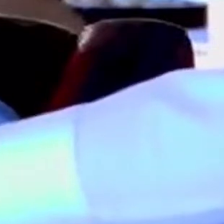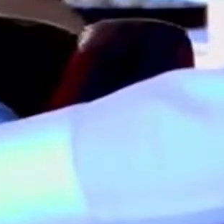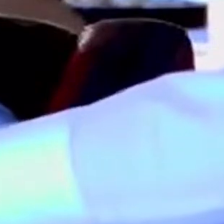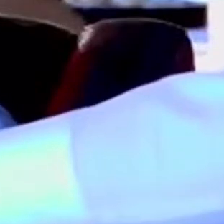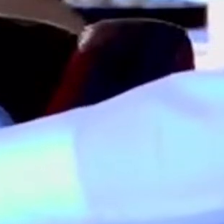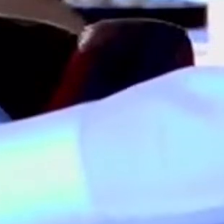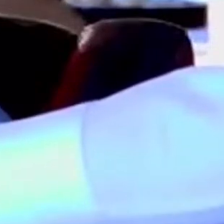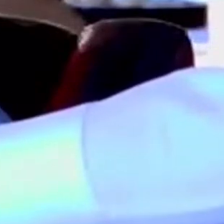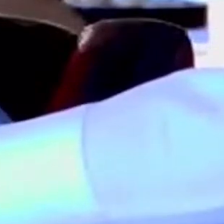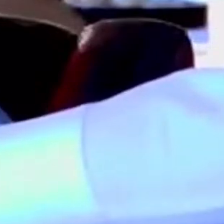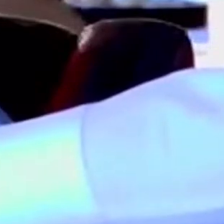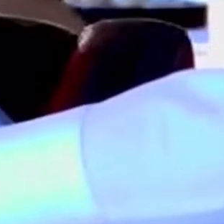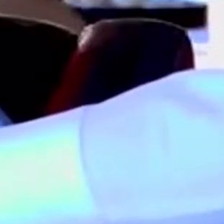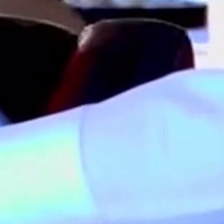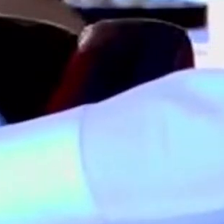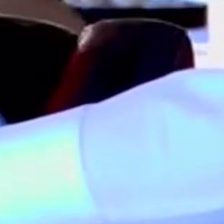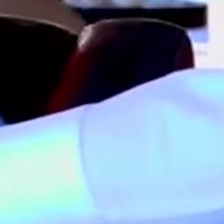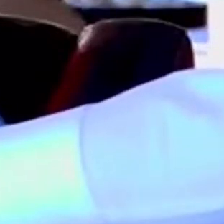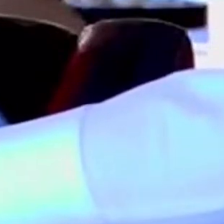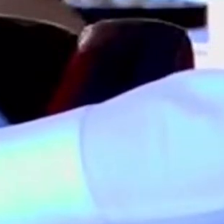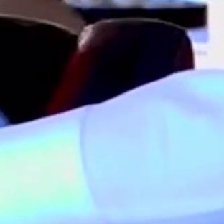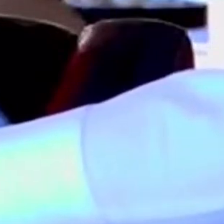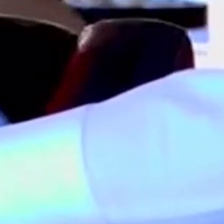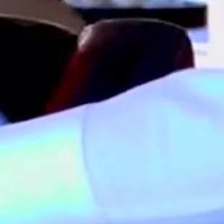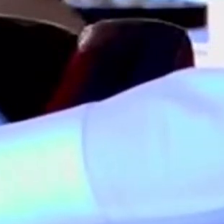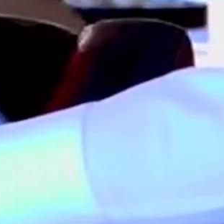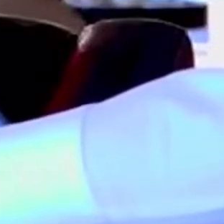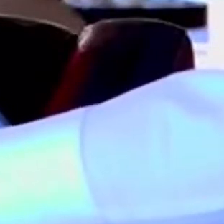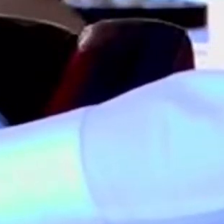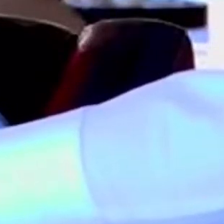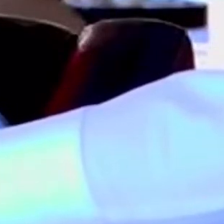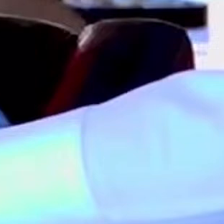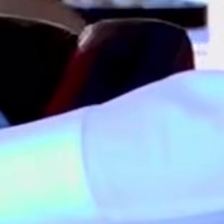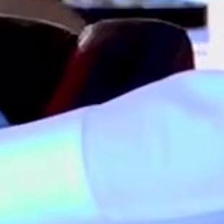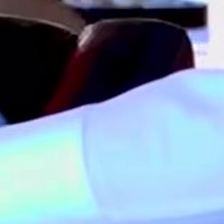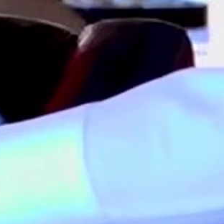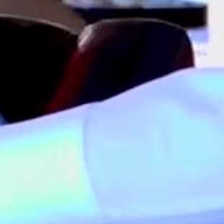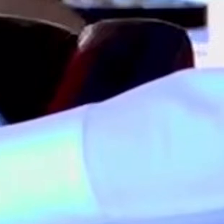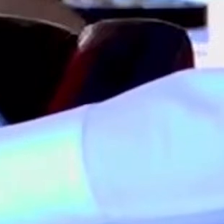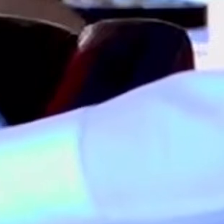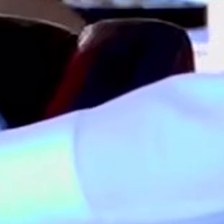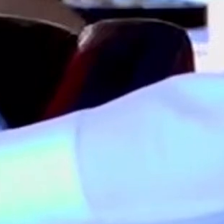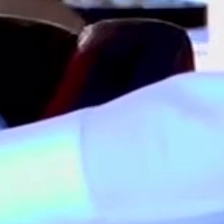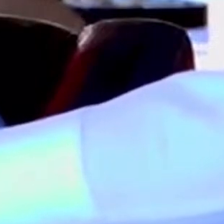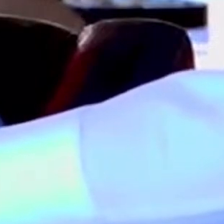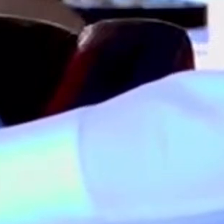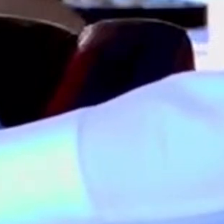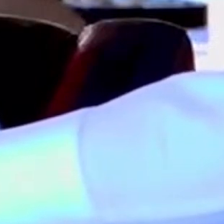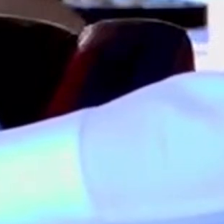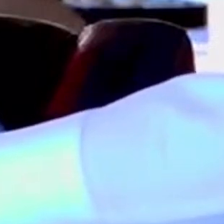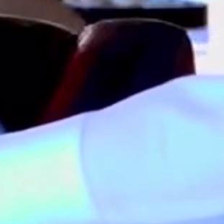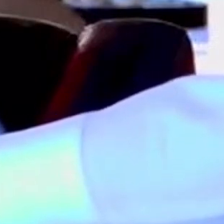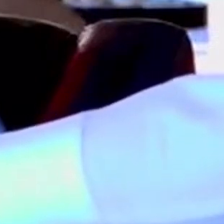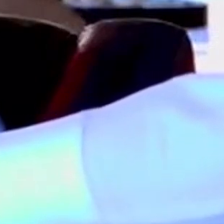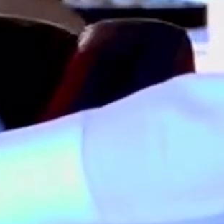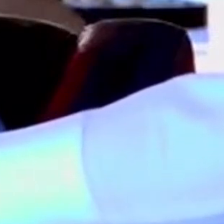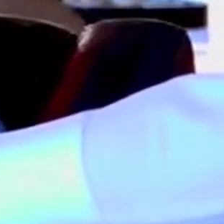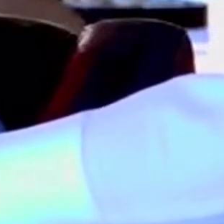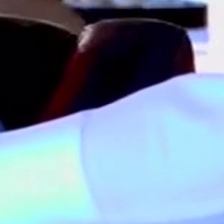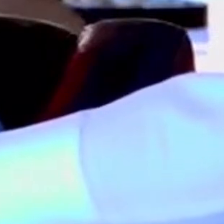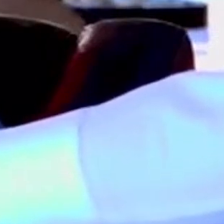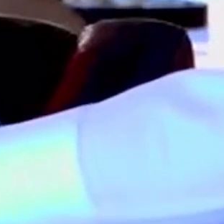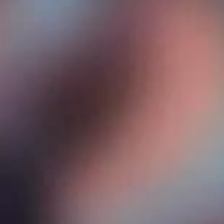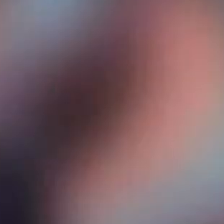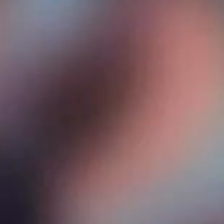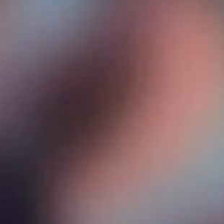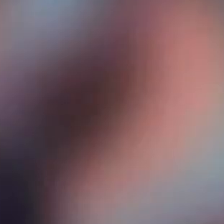employed. Even when Tazara workers get paid, that impact is not felt by the people of money being in